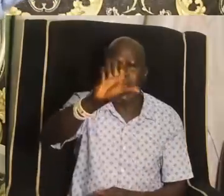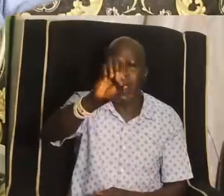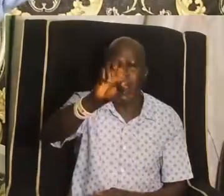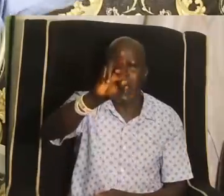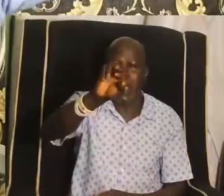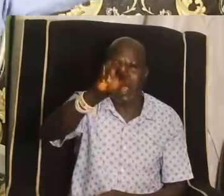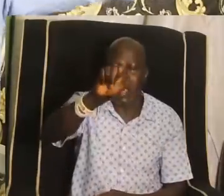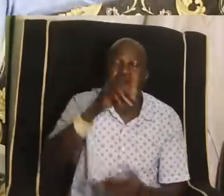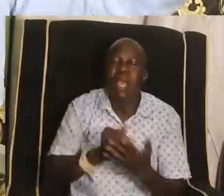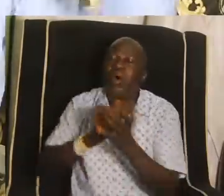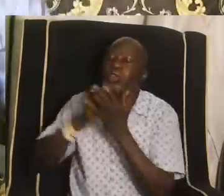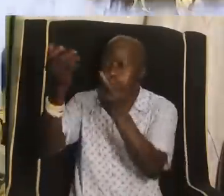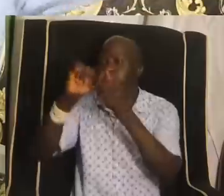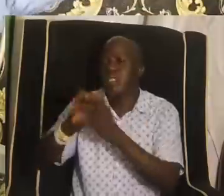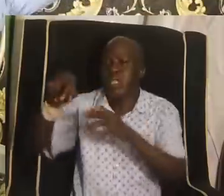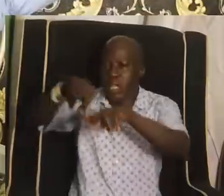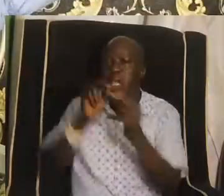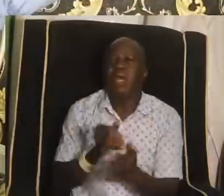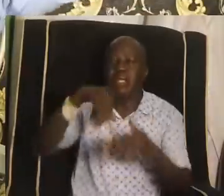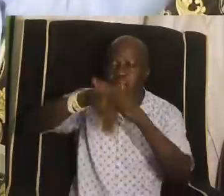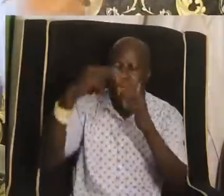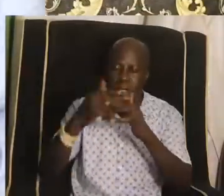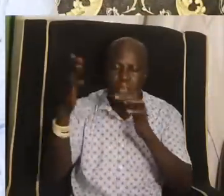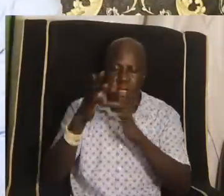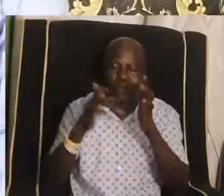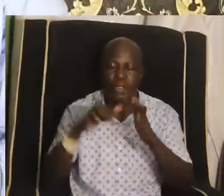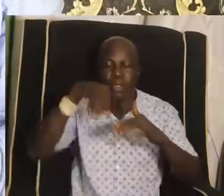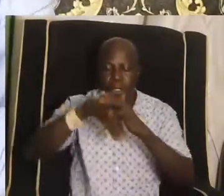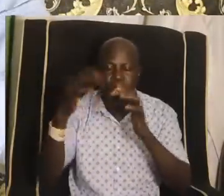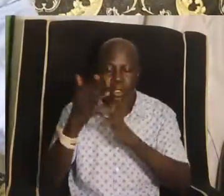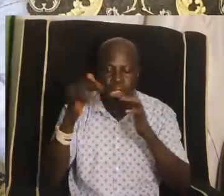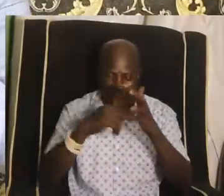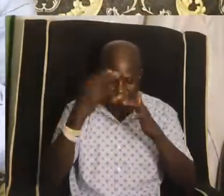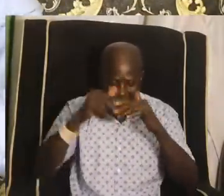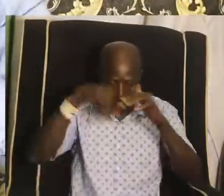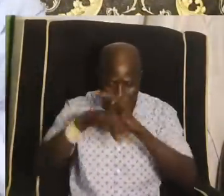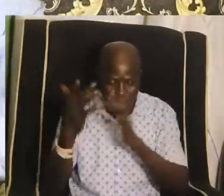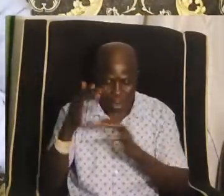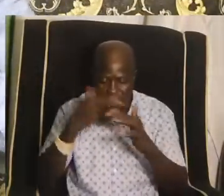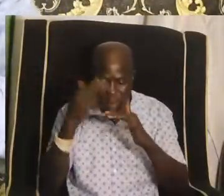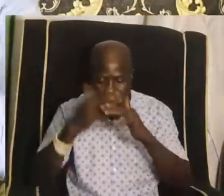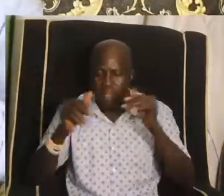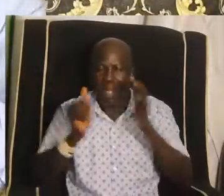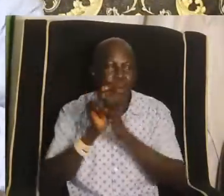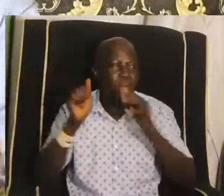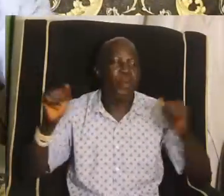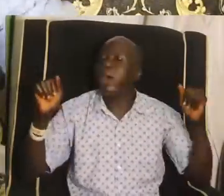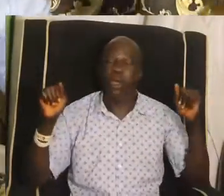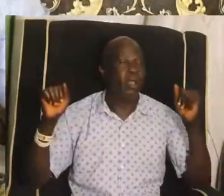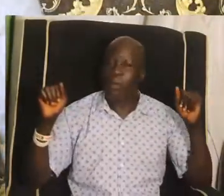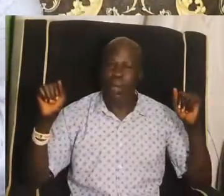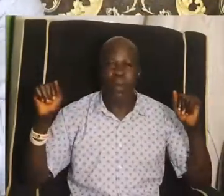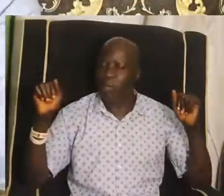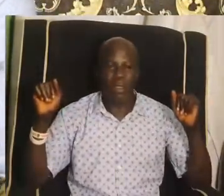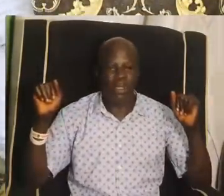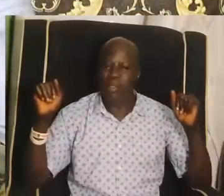No fair receive for life. I want to receive an alarm. Oh, yeah, go ahead. Oh, for Jesus. Oh, for Jesus. Oh, for